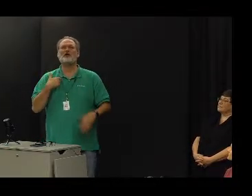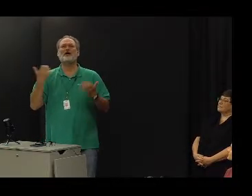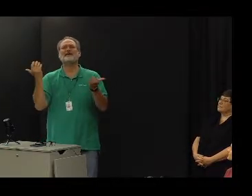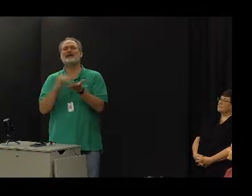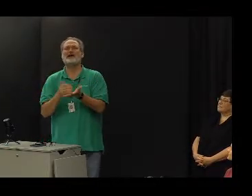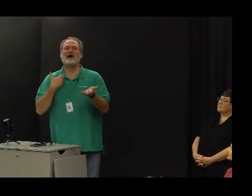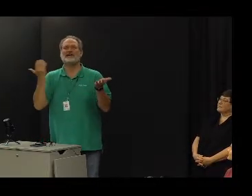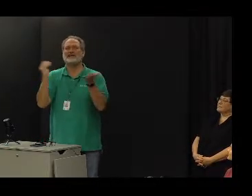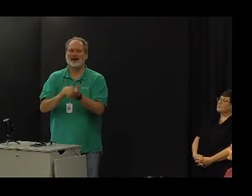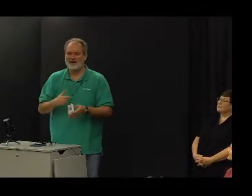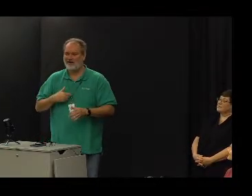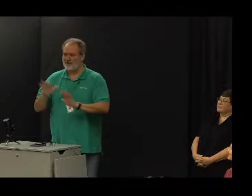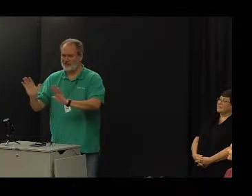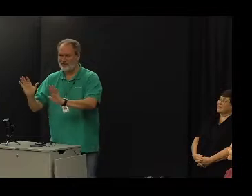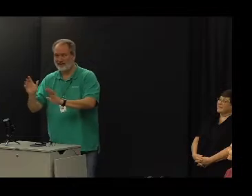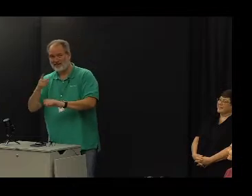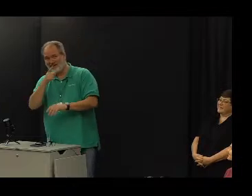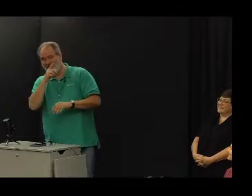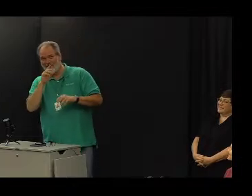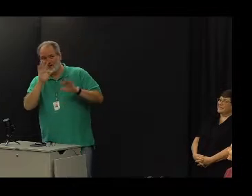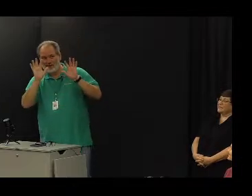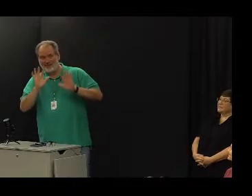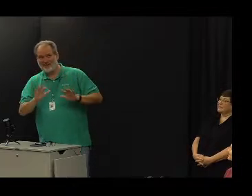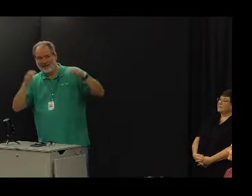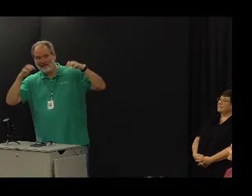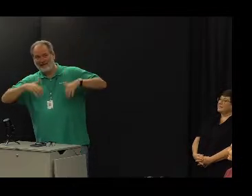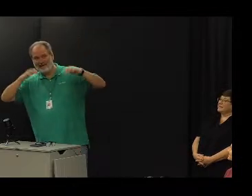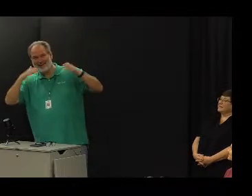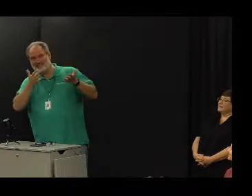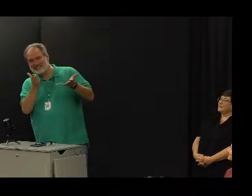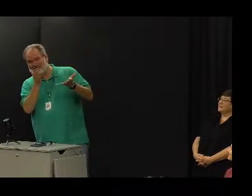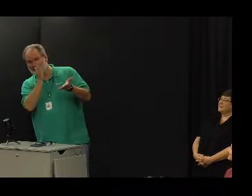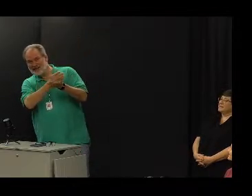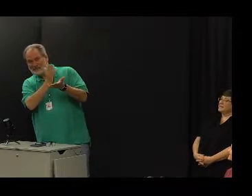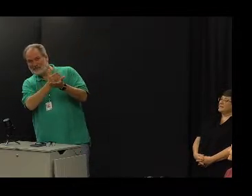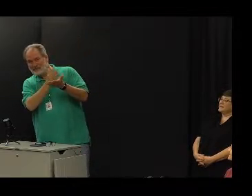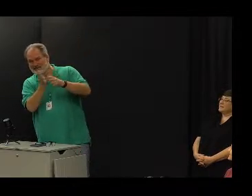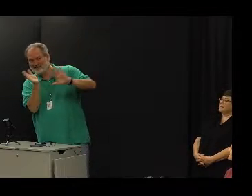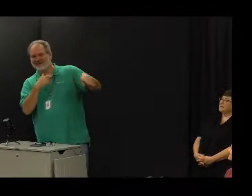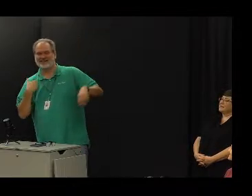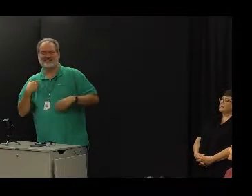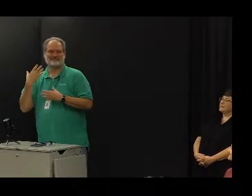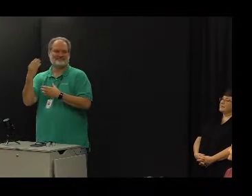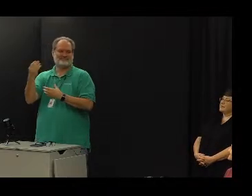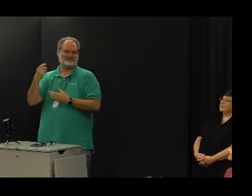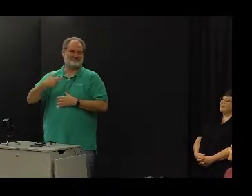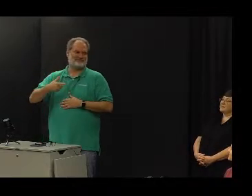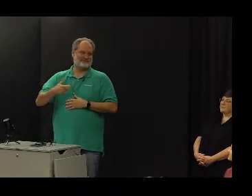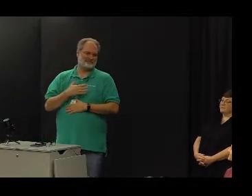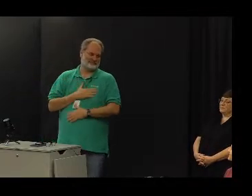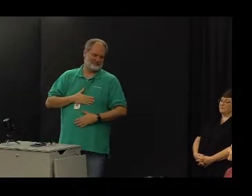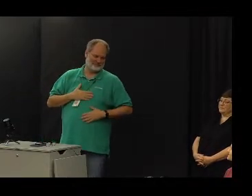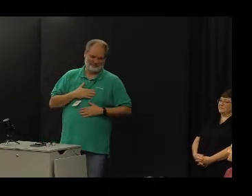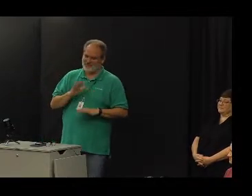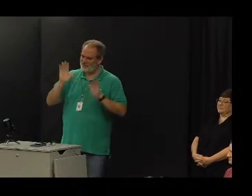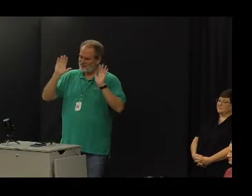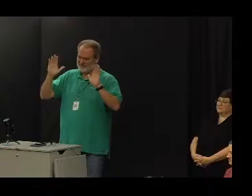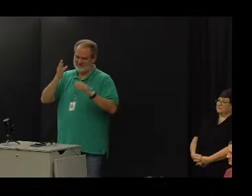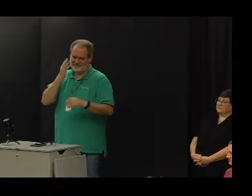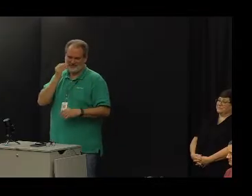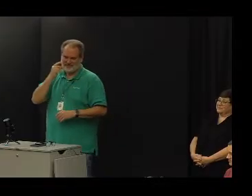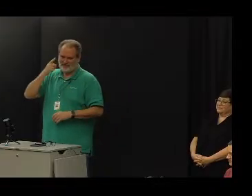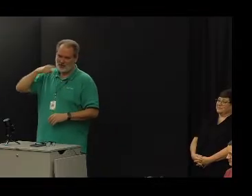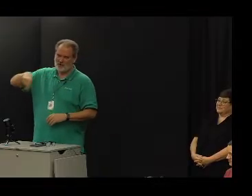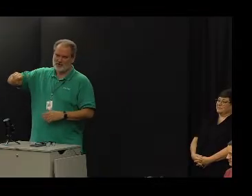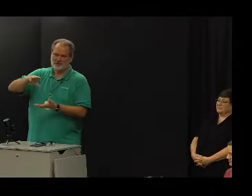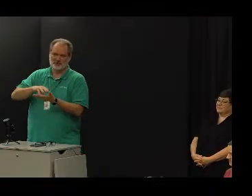get to enjoy it. And we started out with the boys, and the girls got jealous, so they were wanting to get out and give it a try, but it